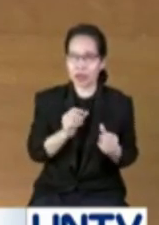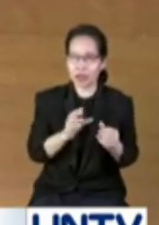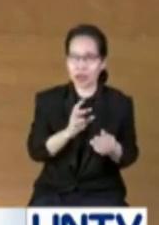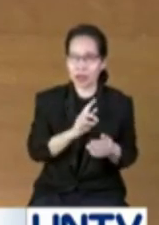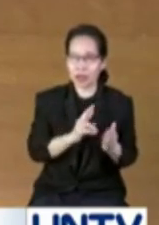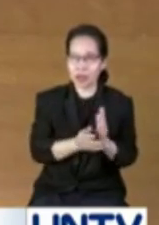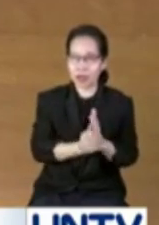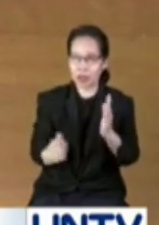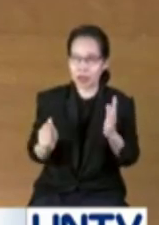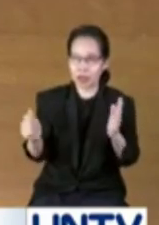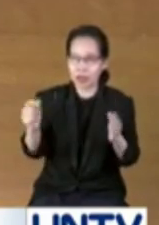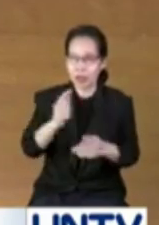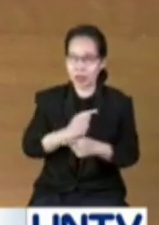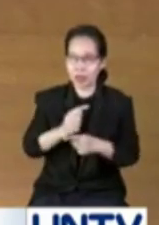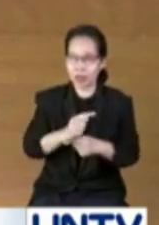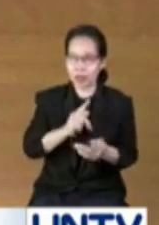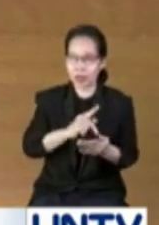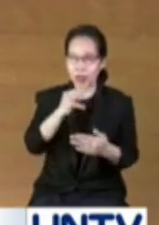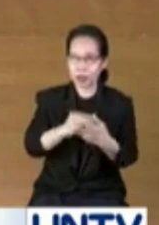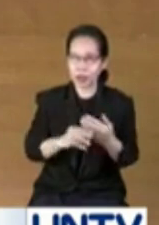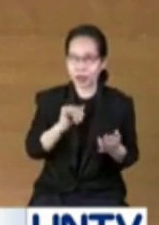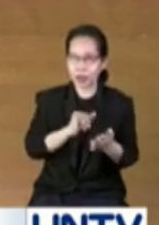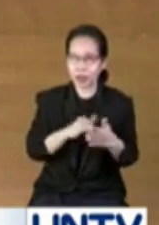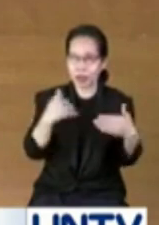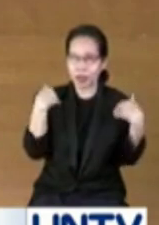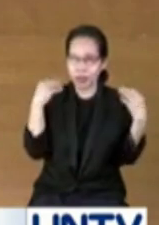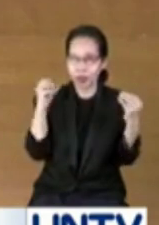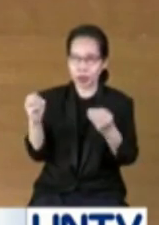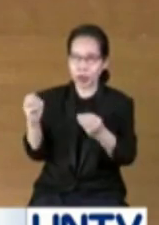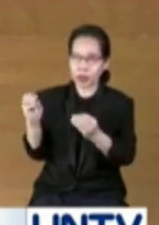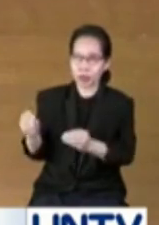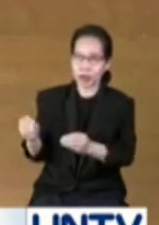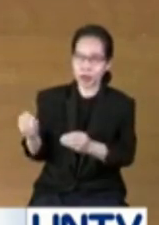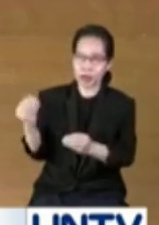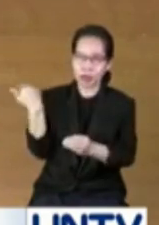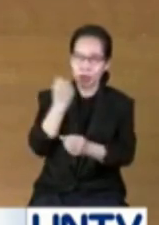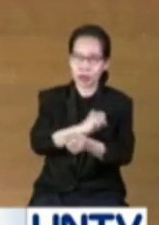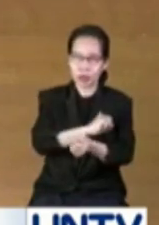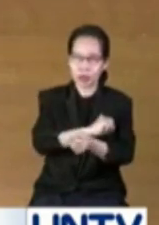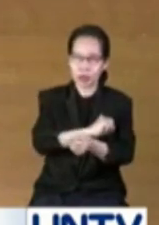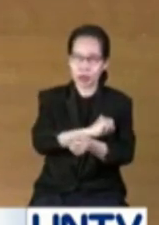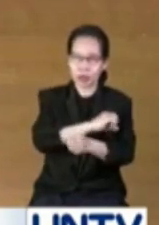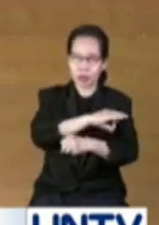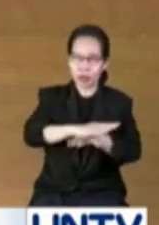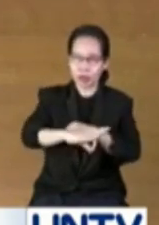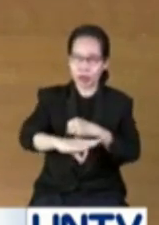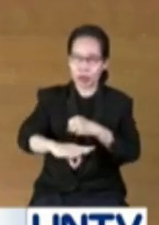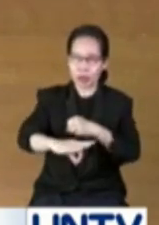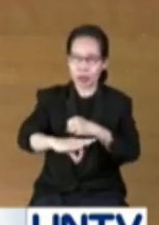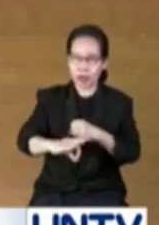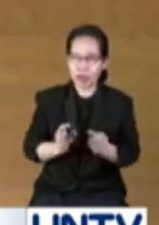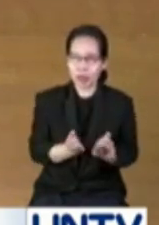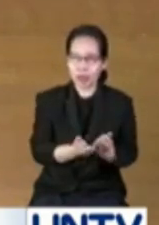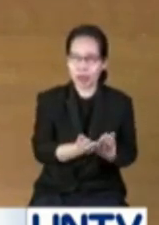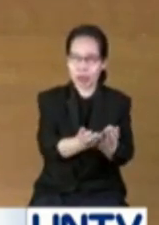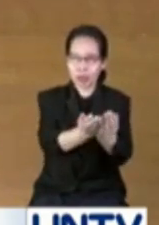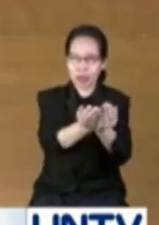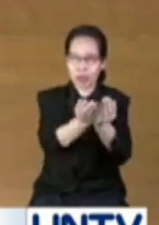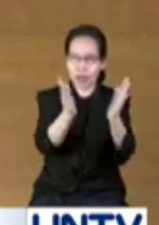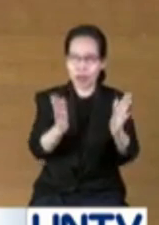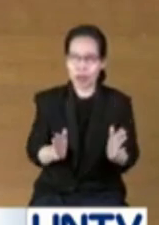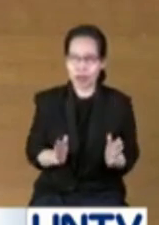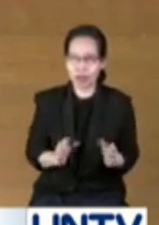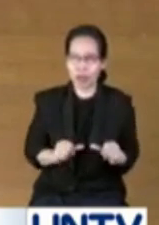training programs that we have put before our workforce. For our seafarers to continue to excel,